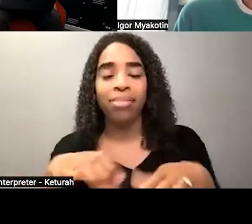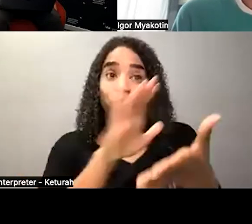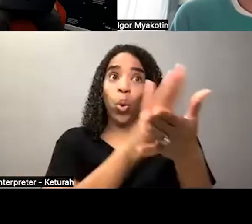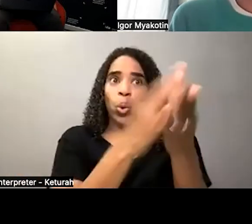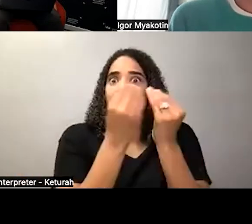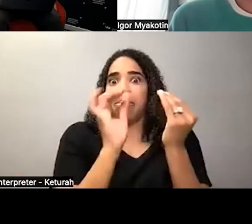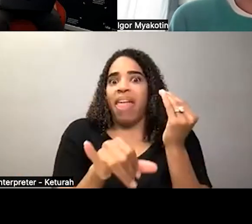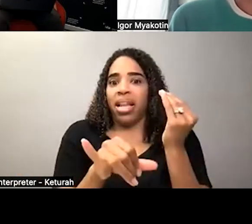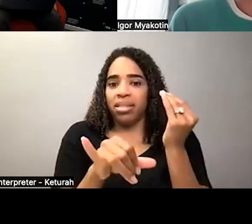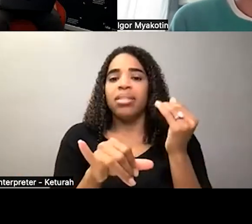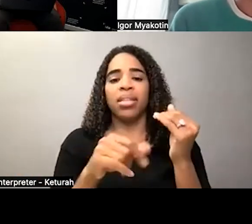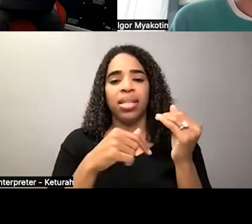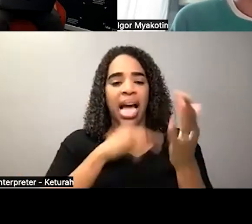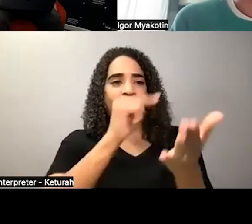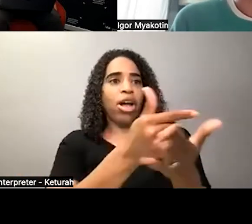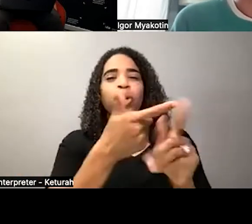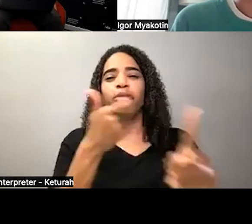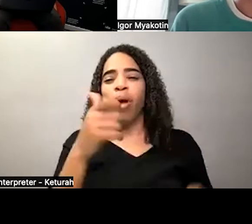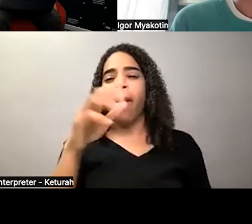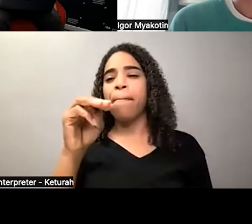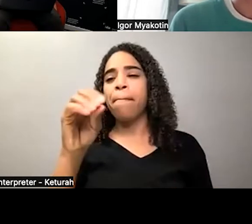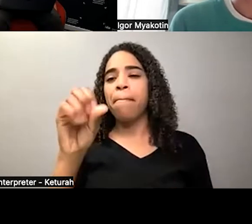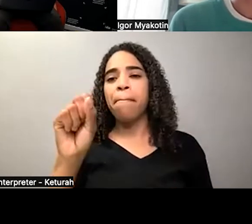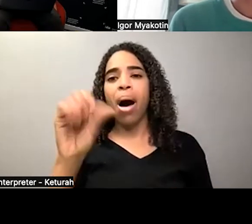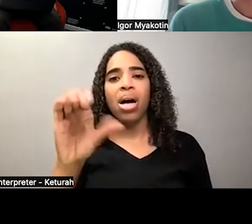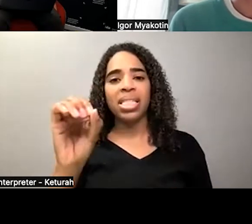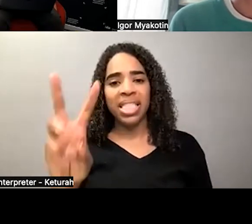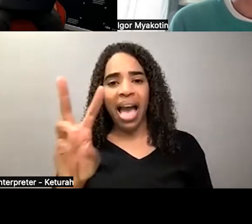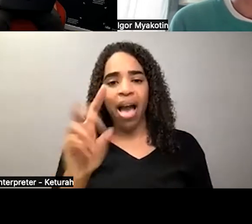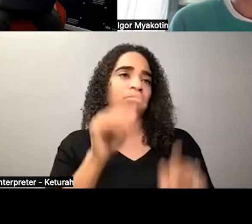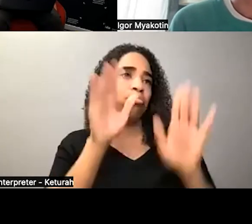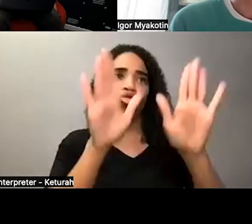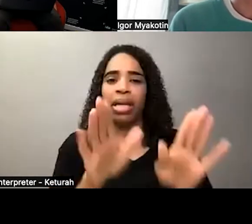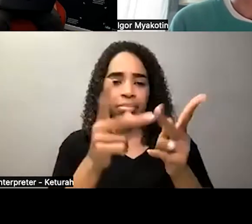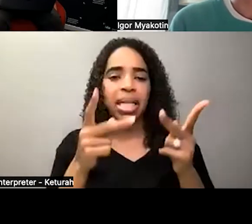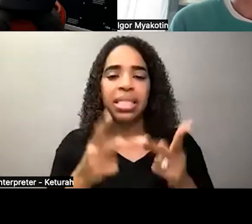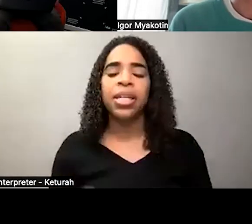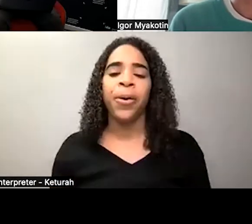that I graduated in Moscow. It's a great place,